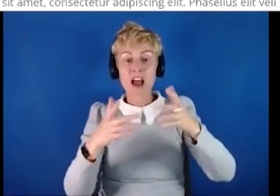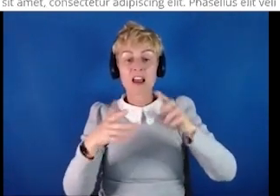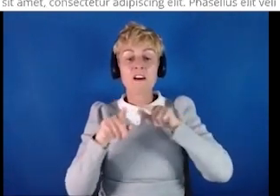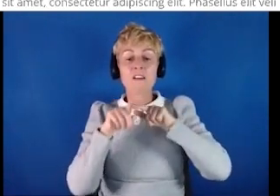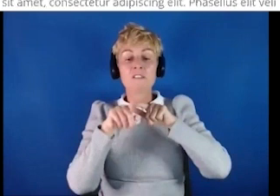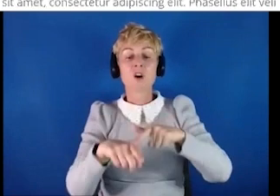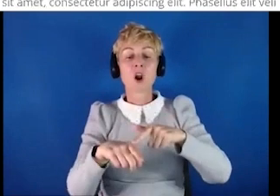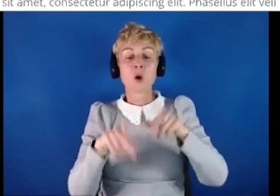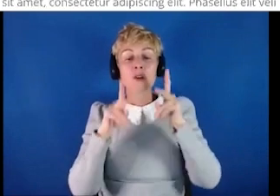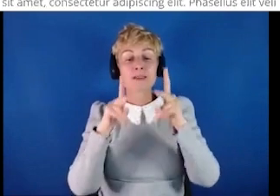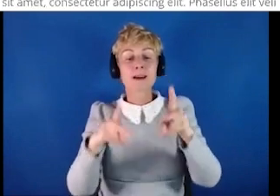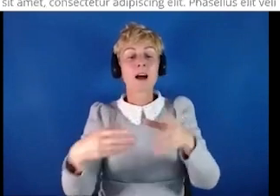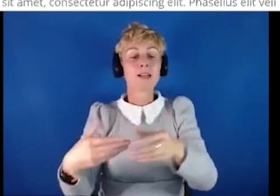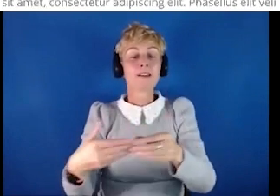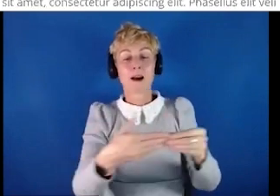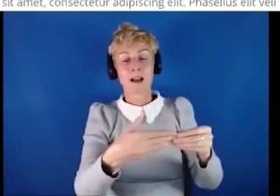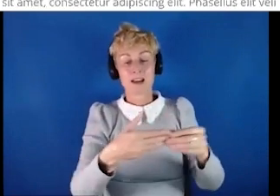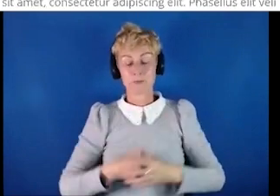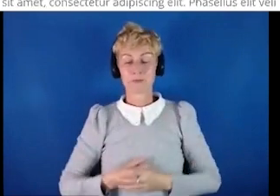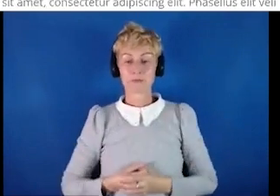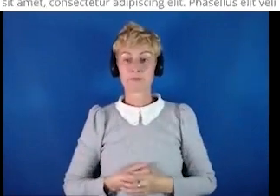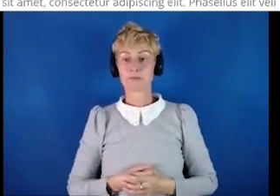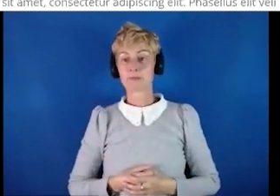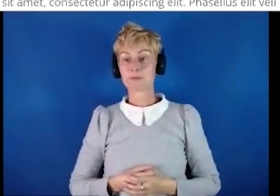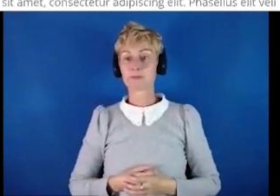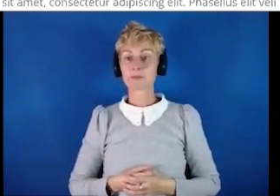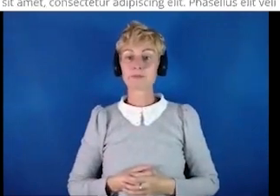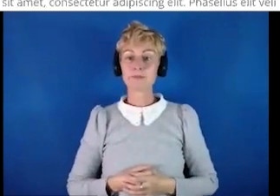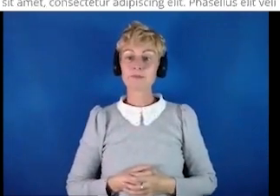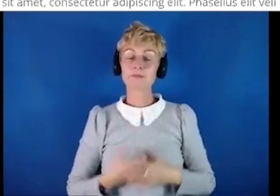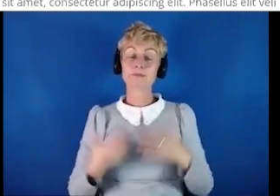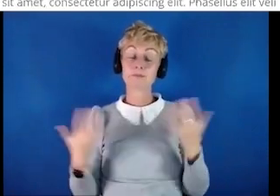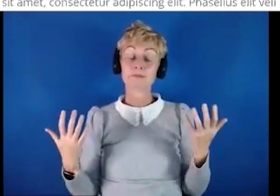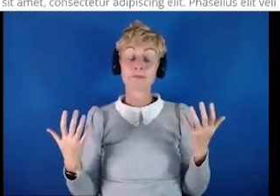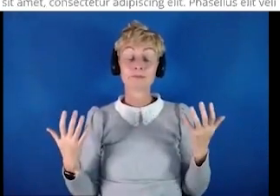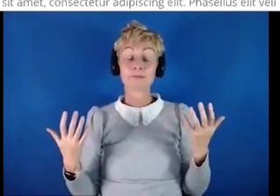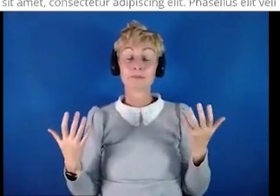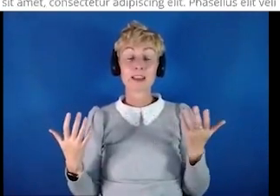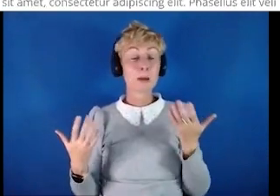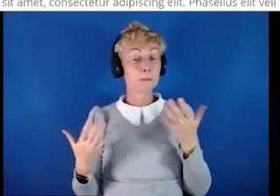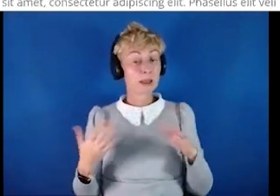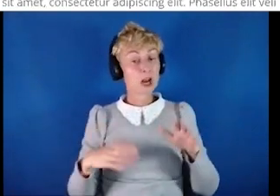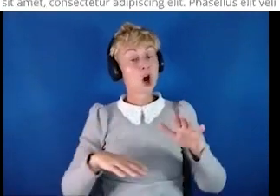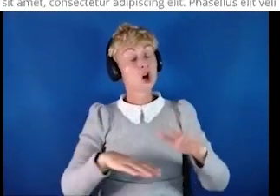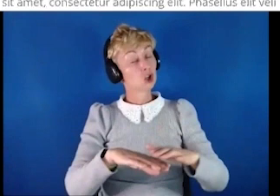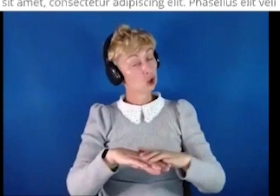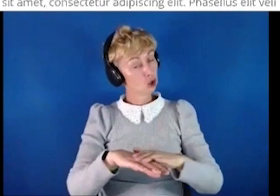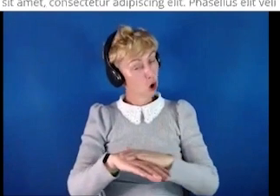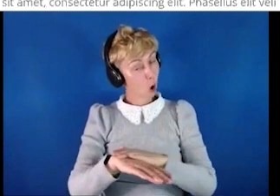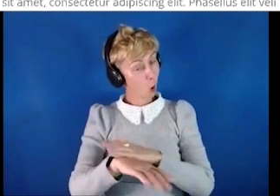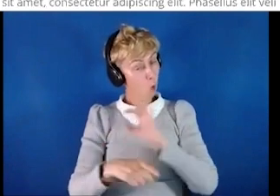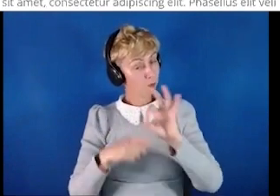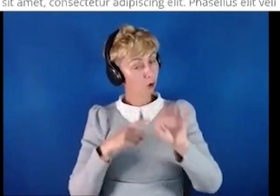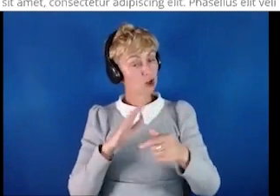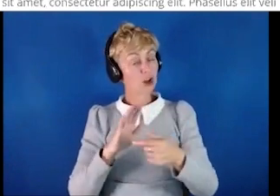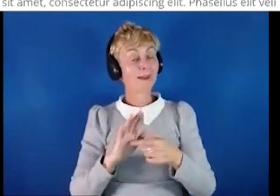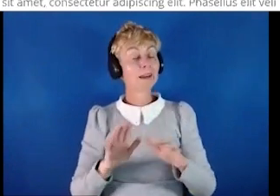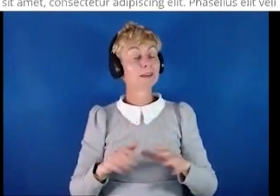Yes, thank you. So you can see it has been a slow moving project,